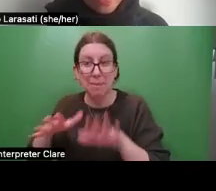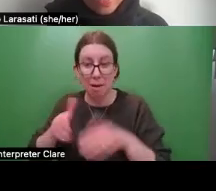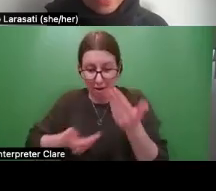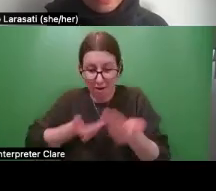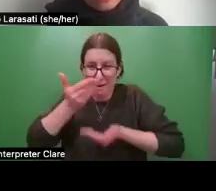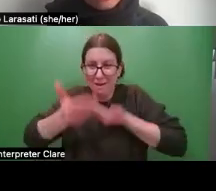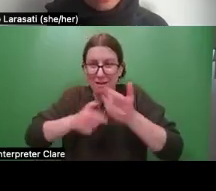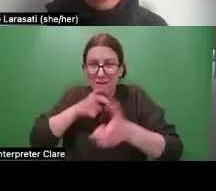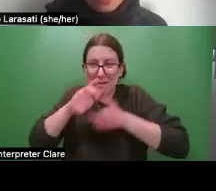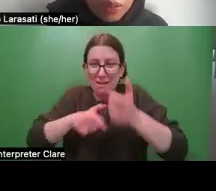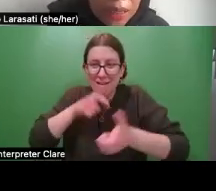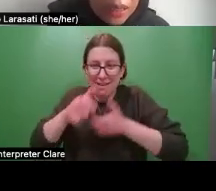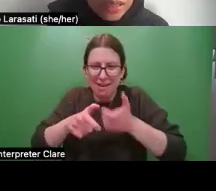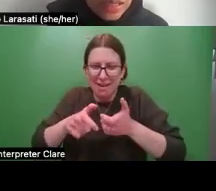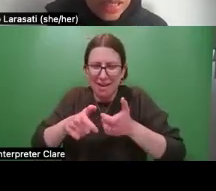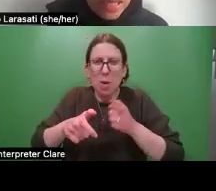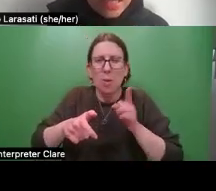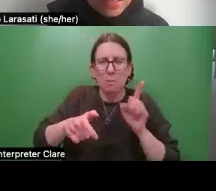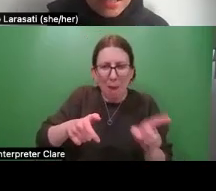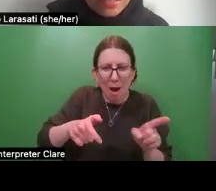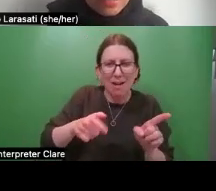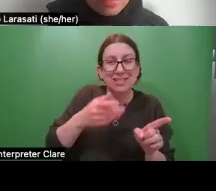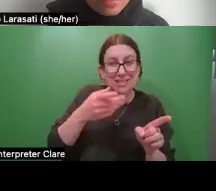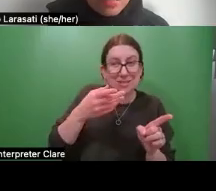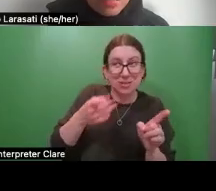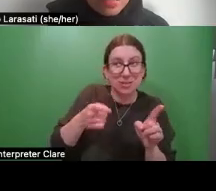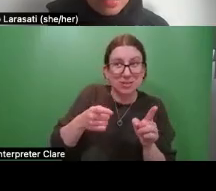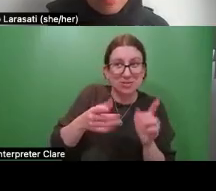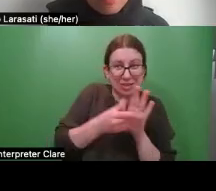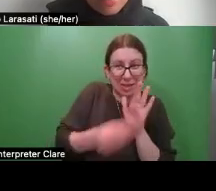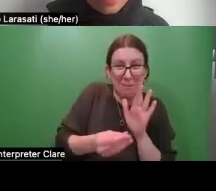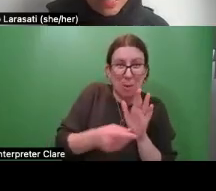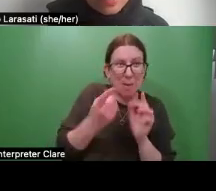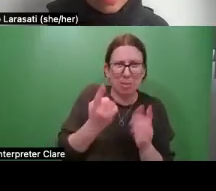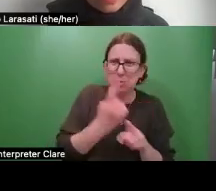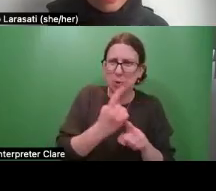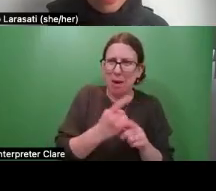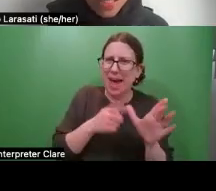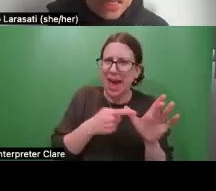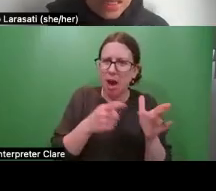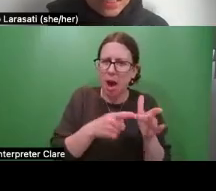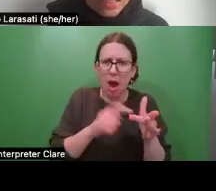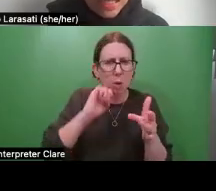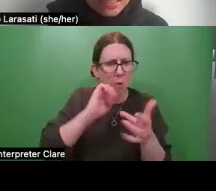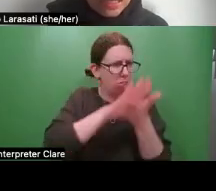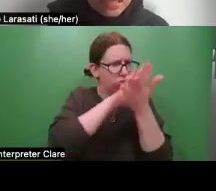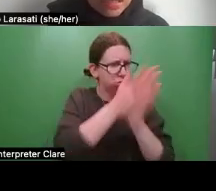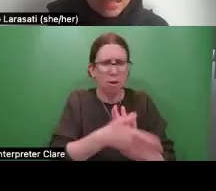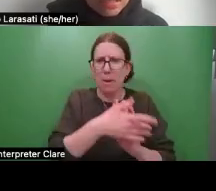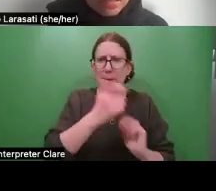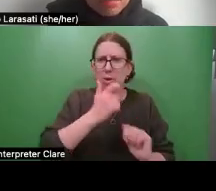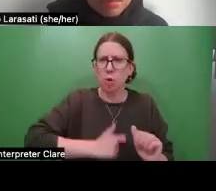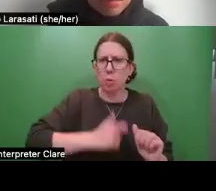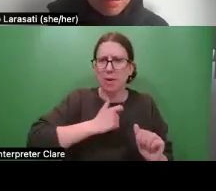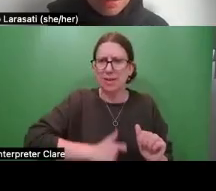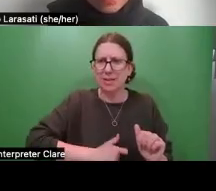of AI is going to destroy humanity. And this is much like the duality in